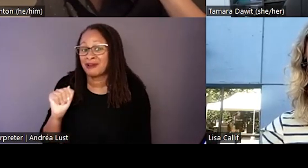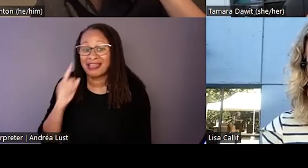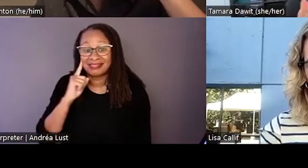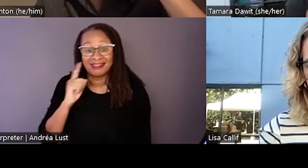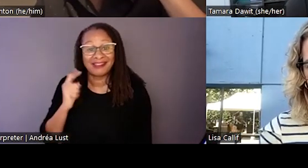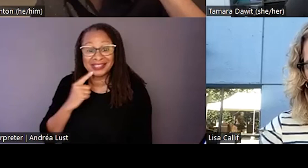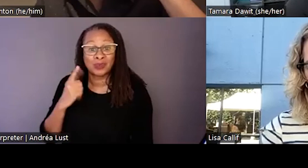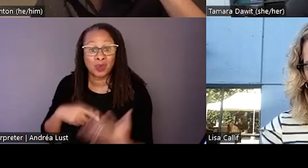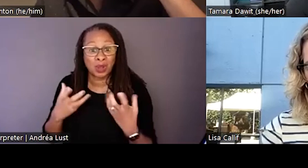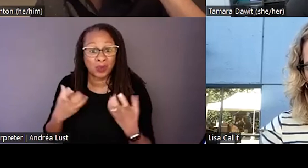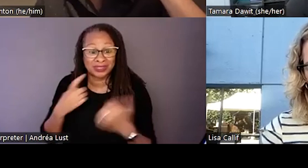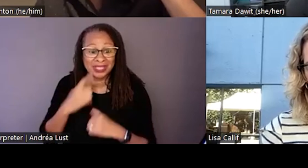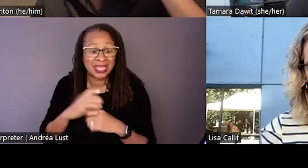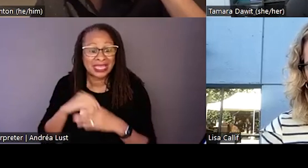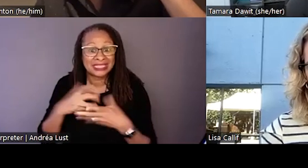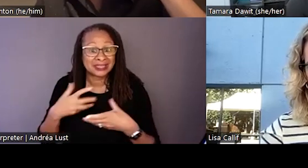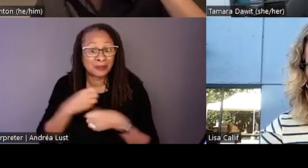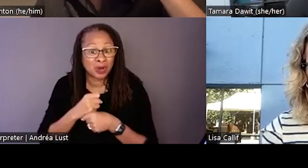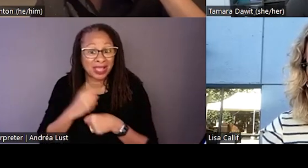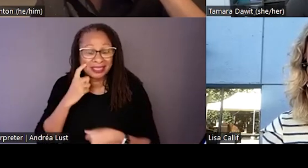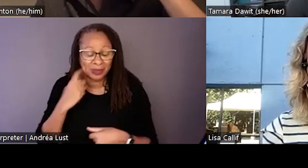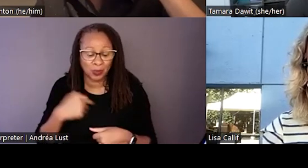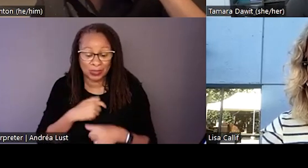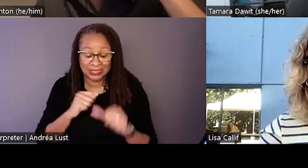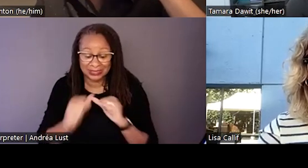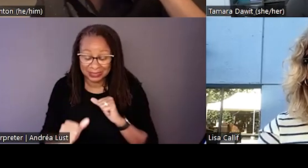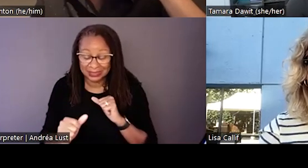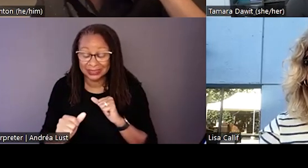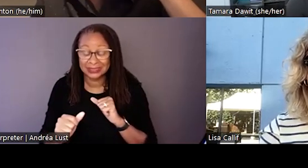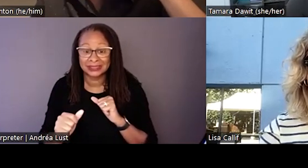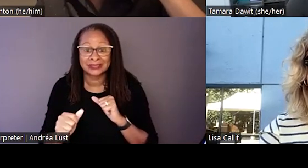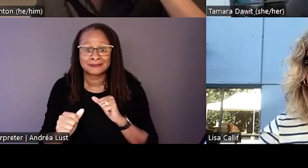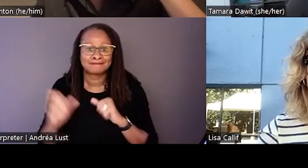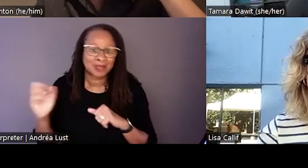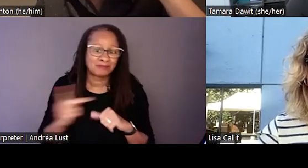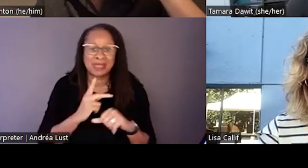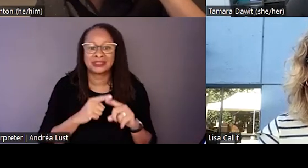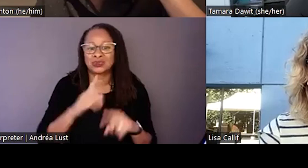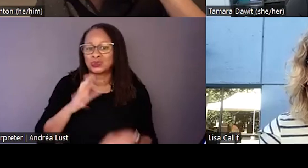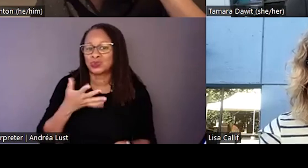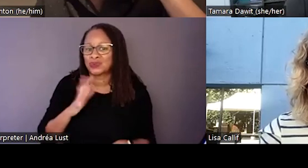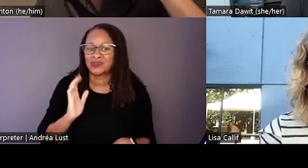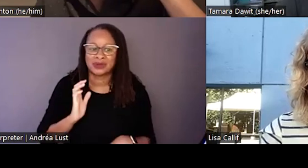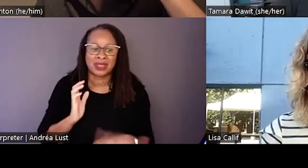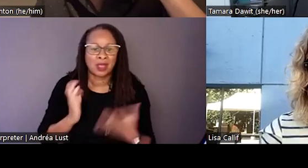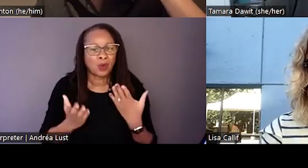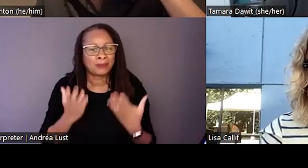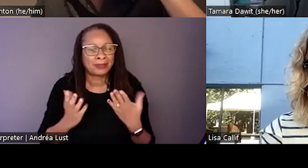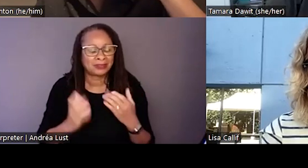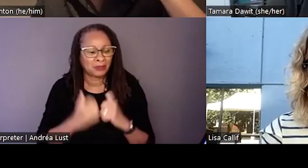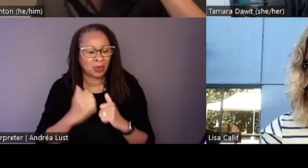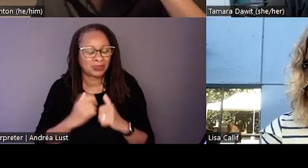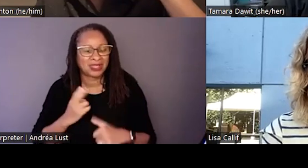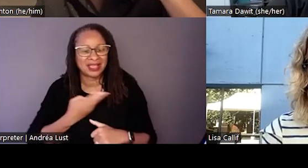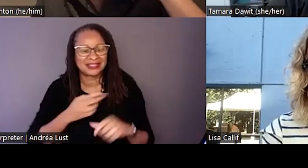want to say, but maybe in summary, I think we've still kept coming back to sort of, or maybe it's mostly us as